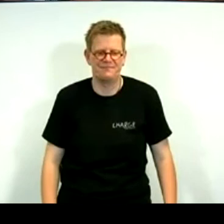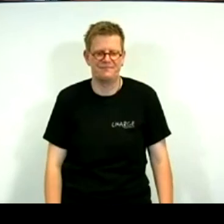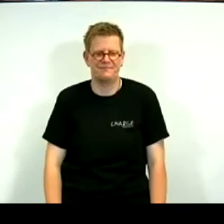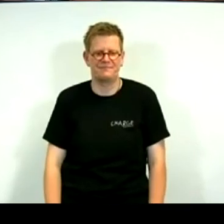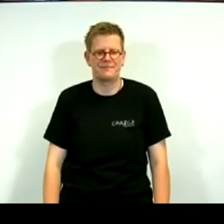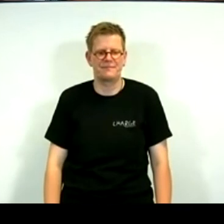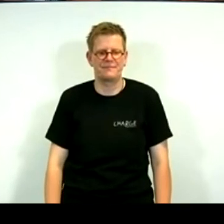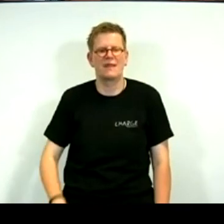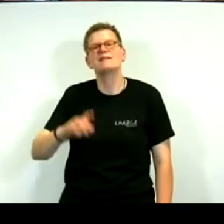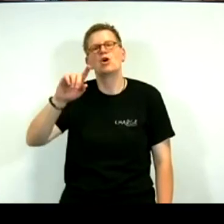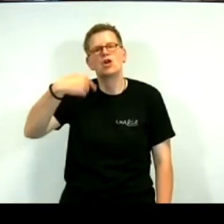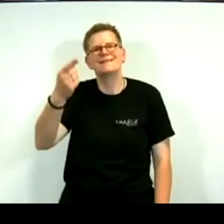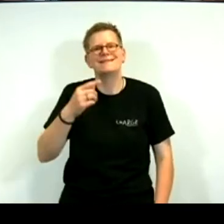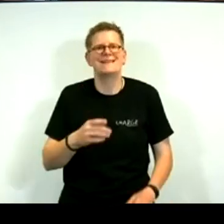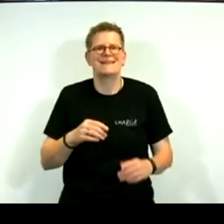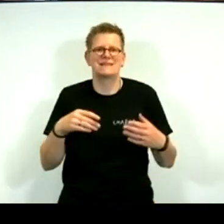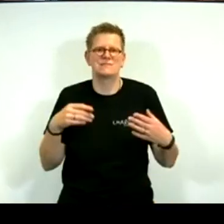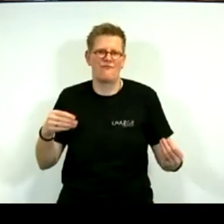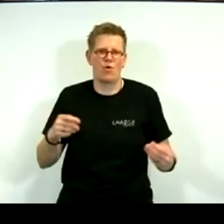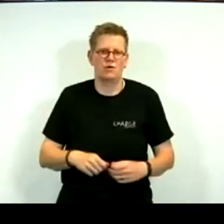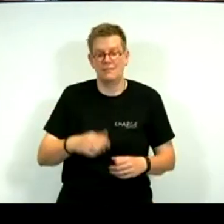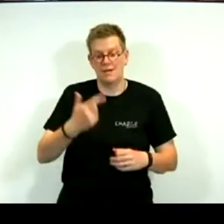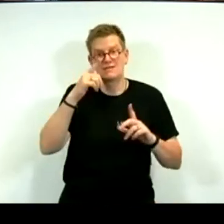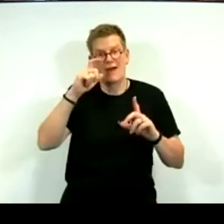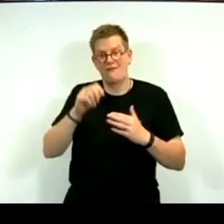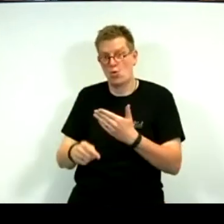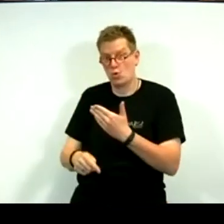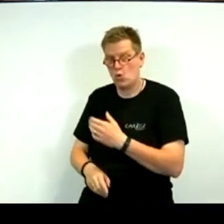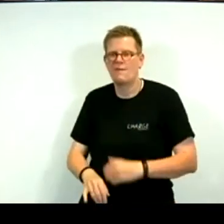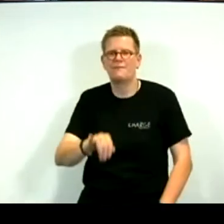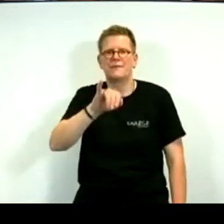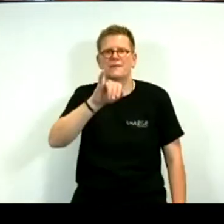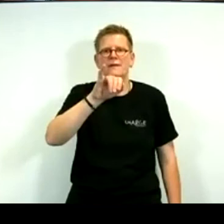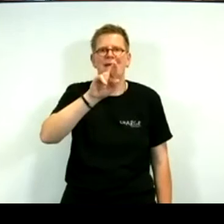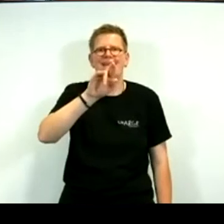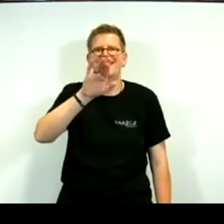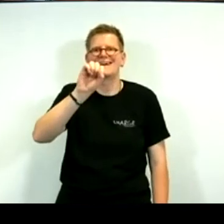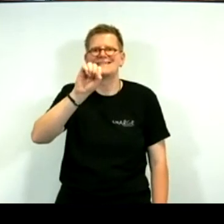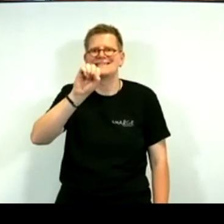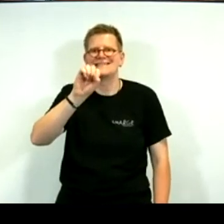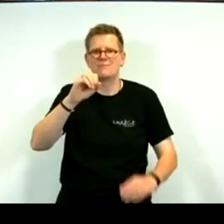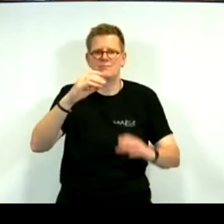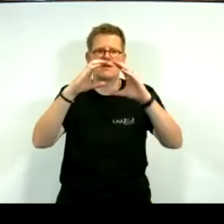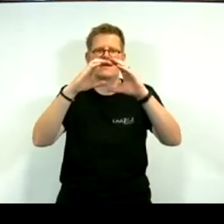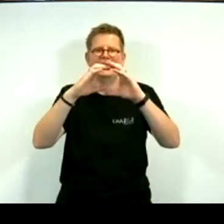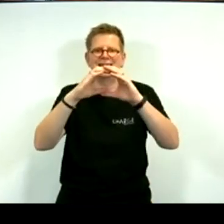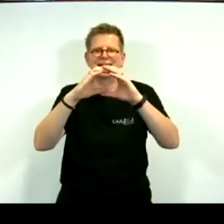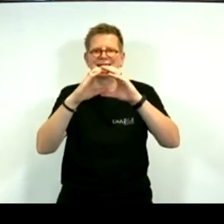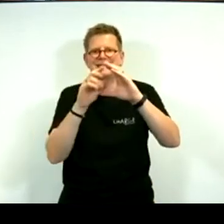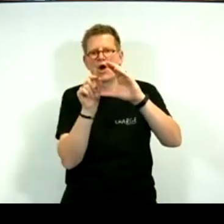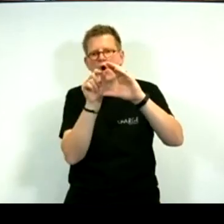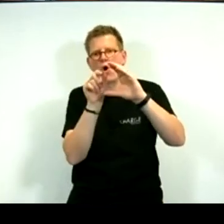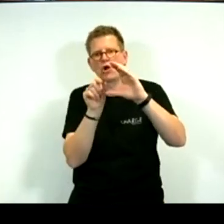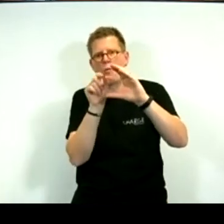These are 2 photographs of iris coloboma to give you an idea what they look like, and also to give you an